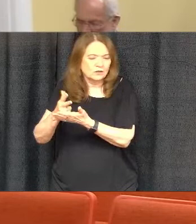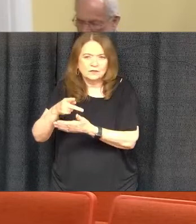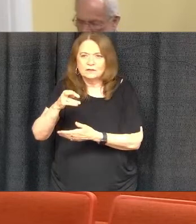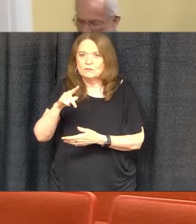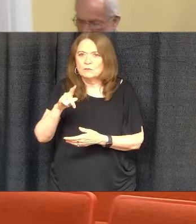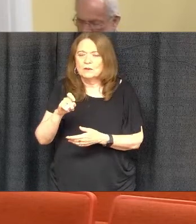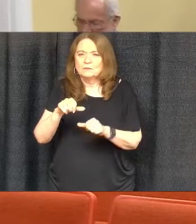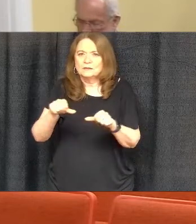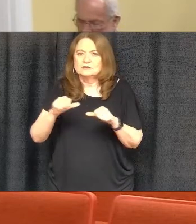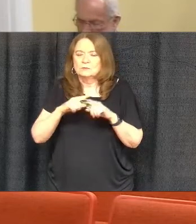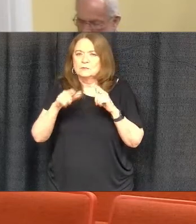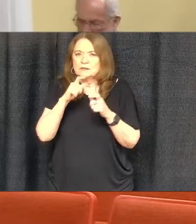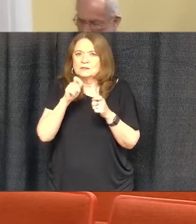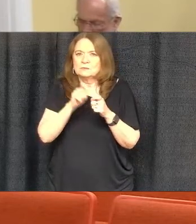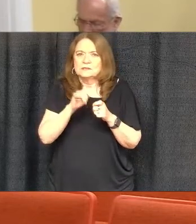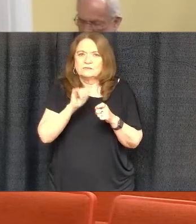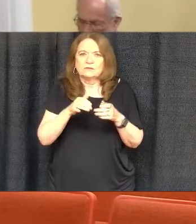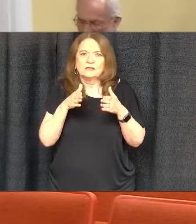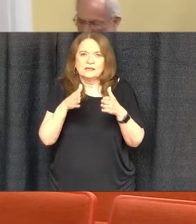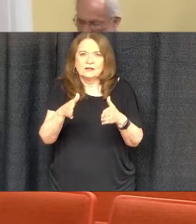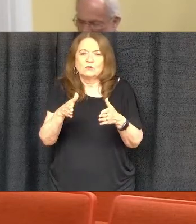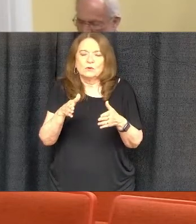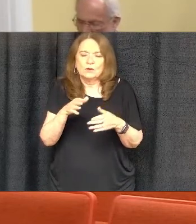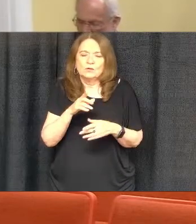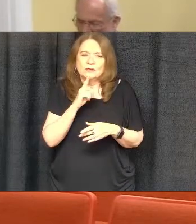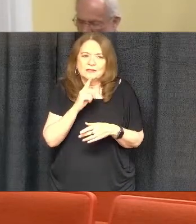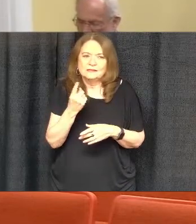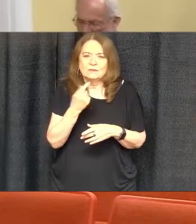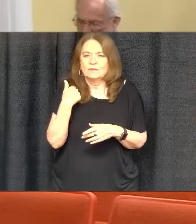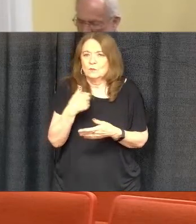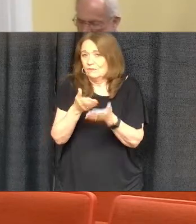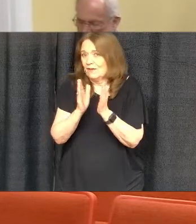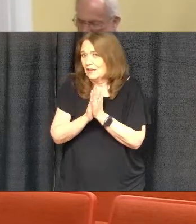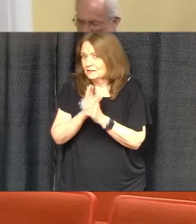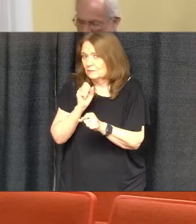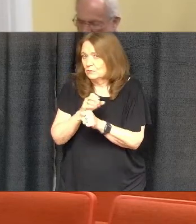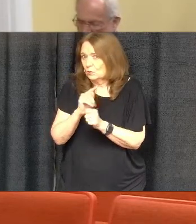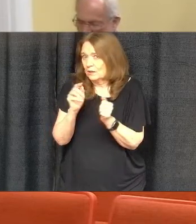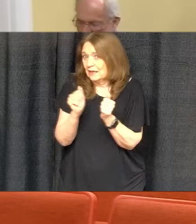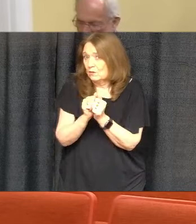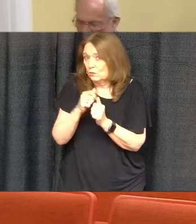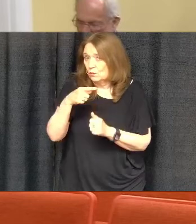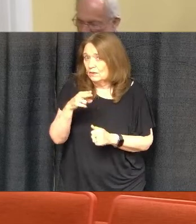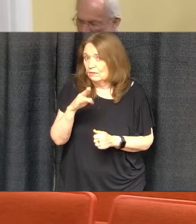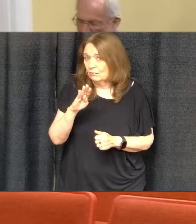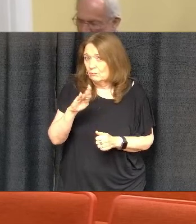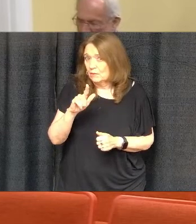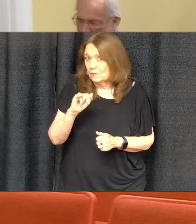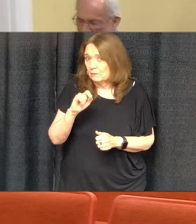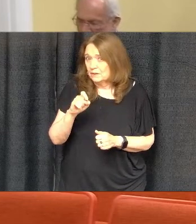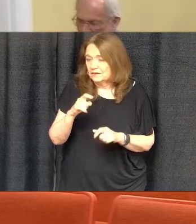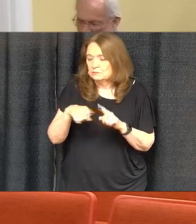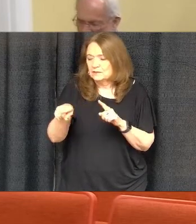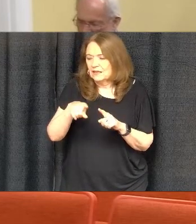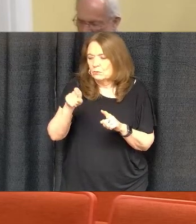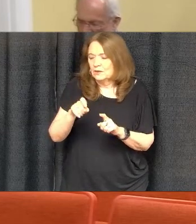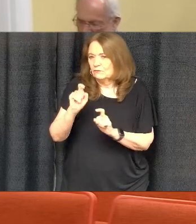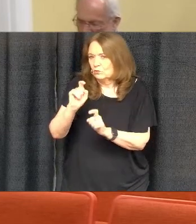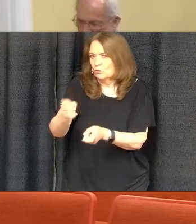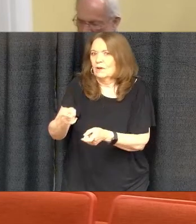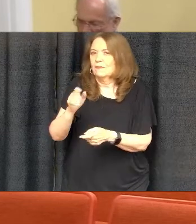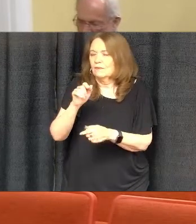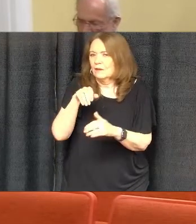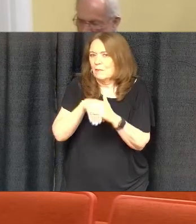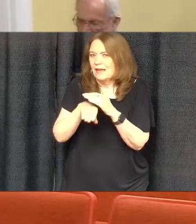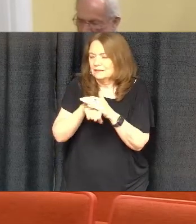not specifically that road. It is something we have asked them to work out with Publix. Publix would have to grant them access through